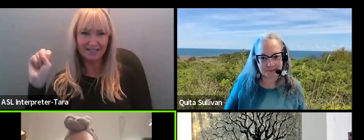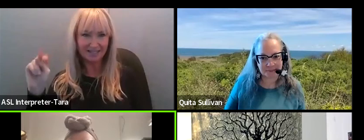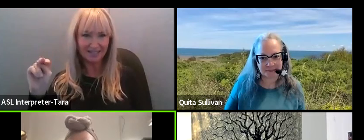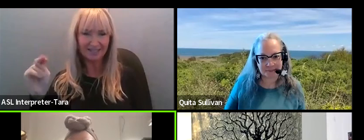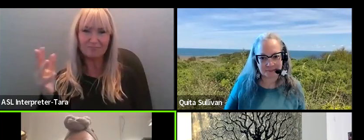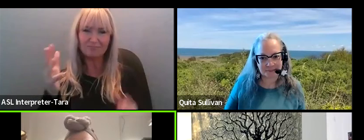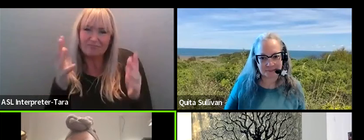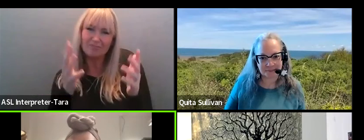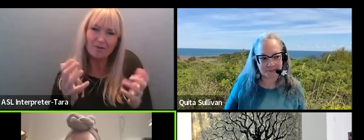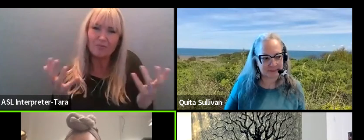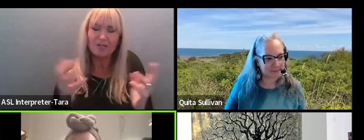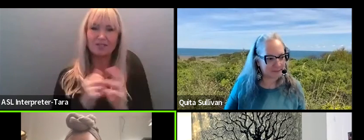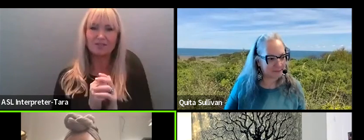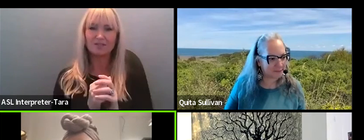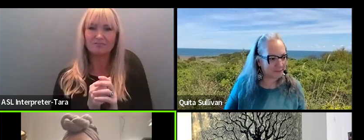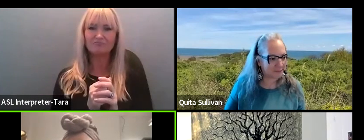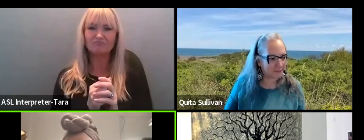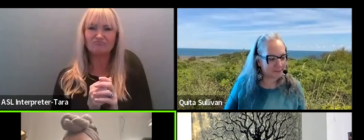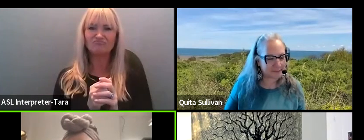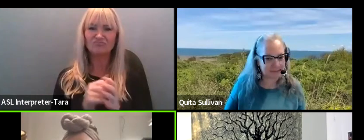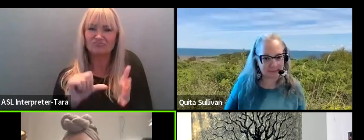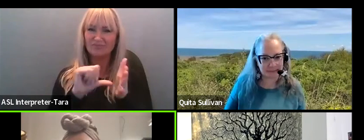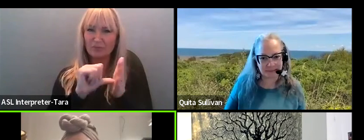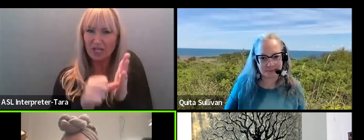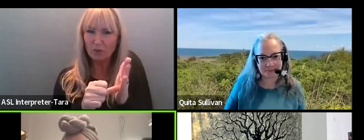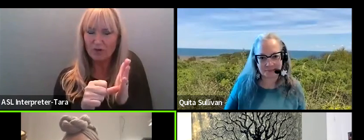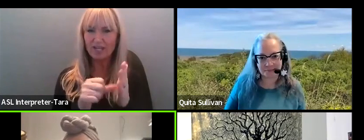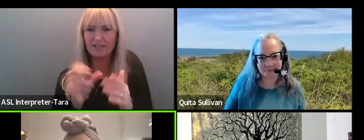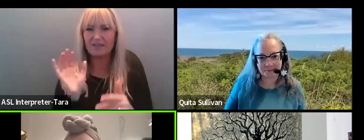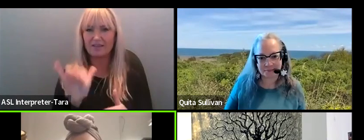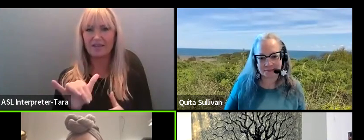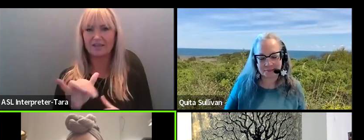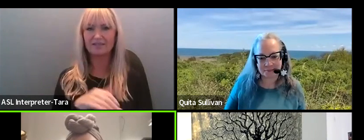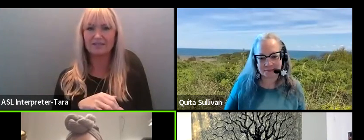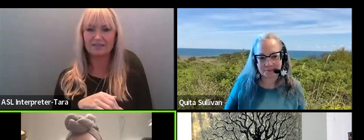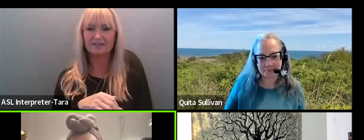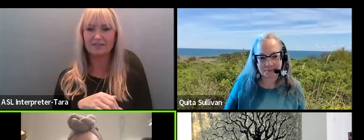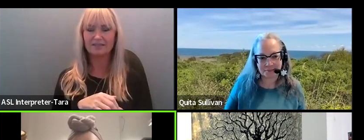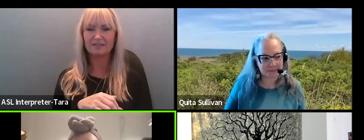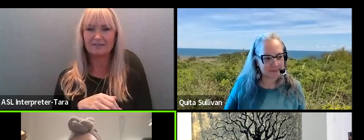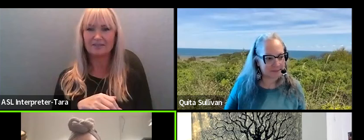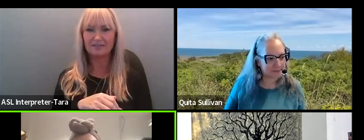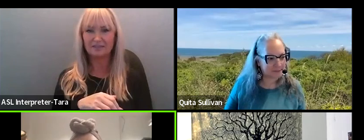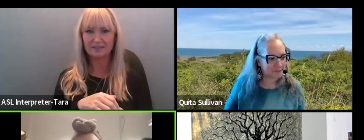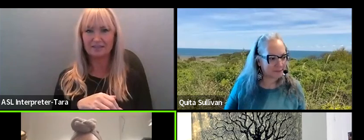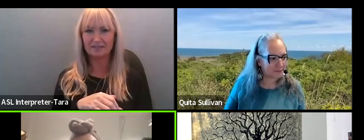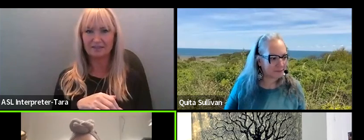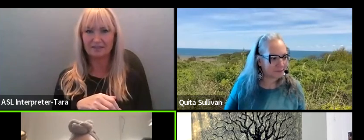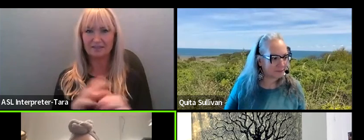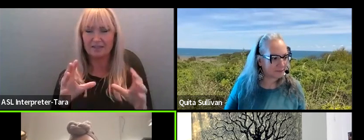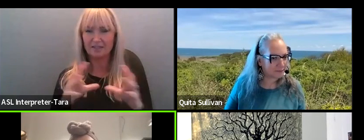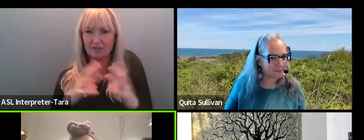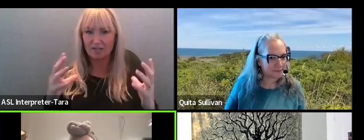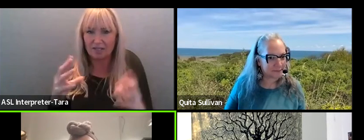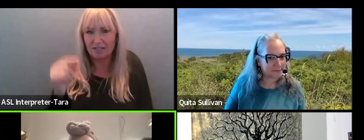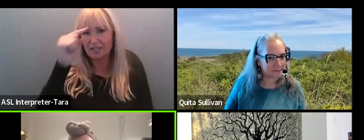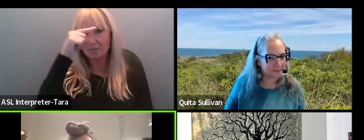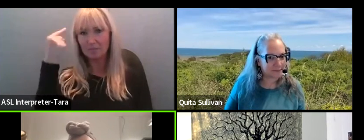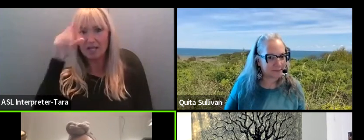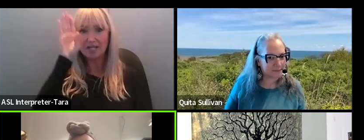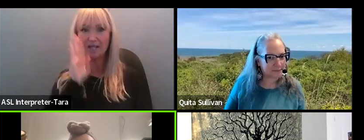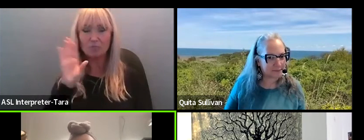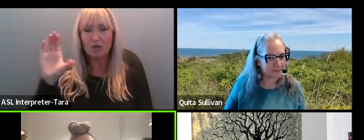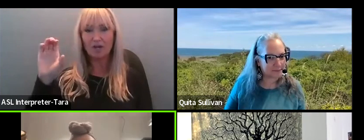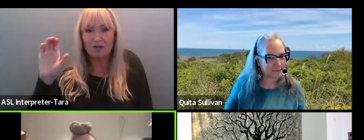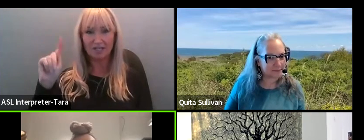I just wanted to kind of reiterate that, you know, a lot of like Black and Brown Connecticut